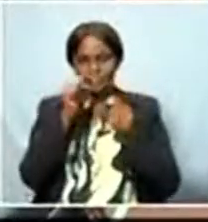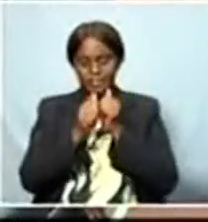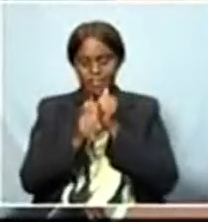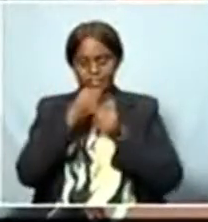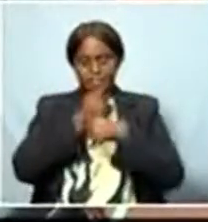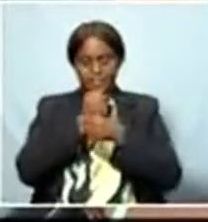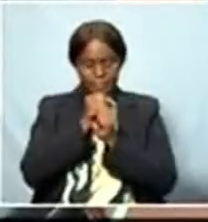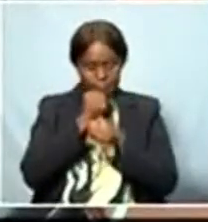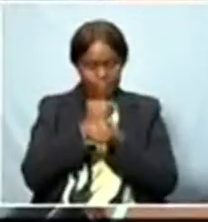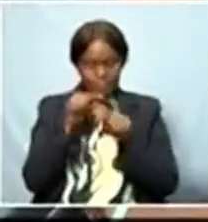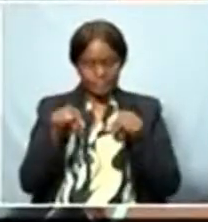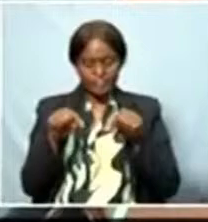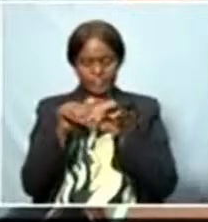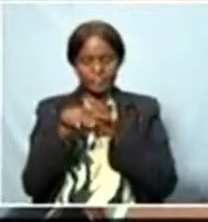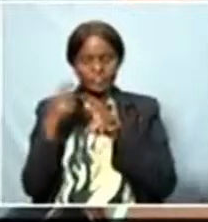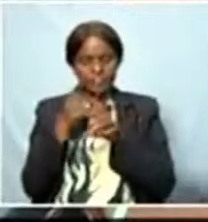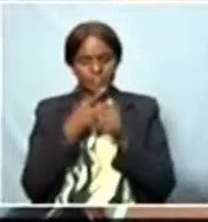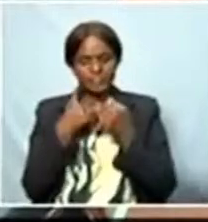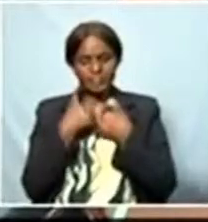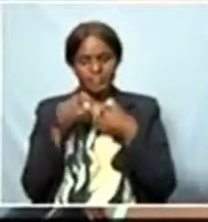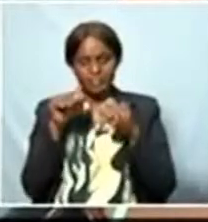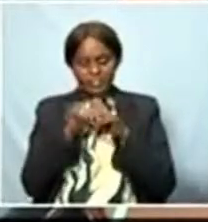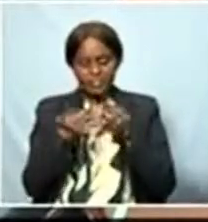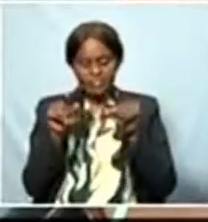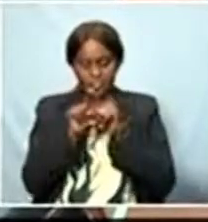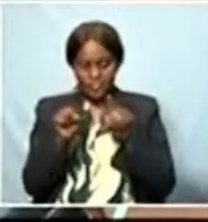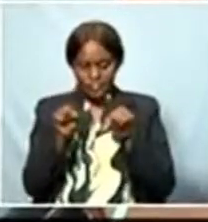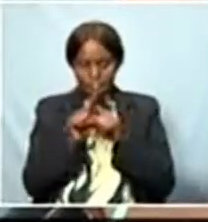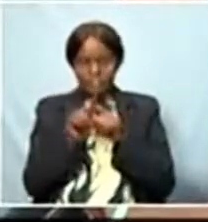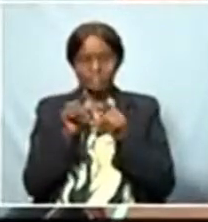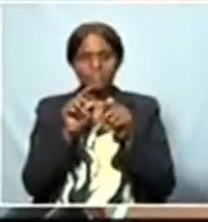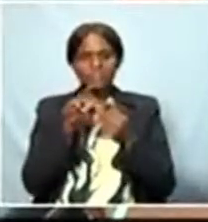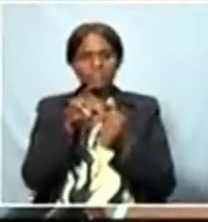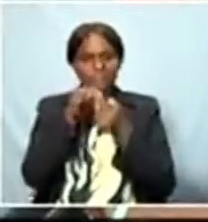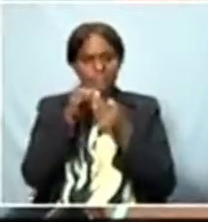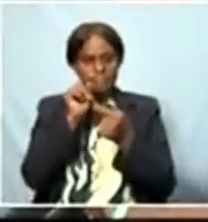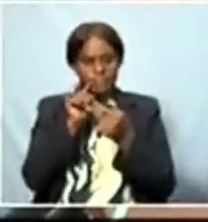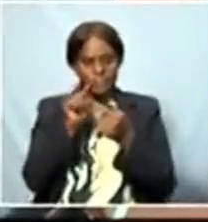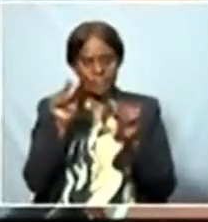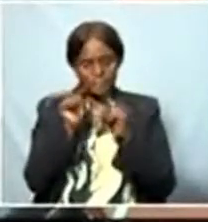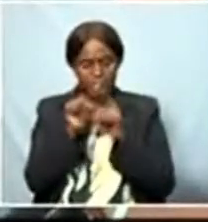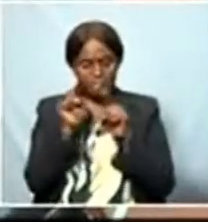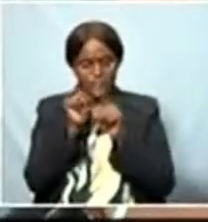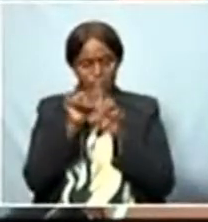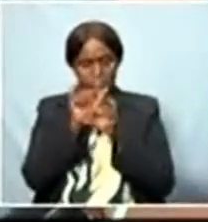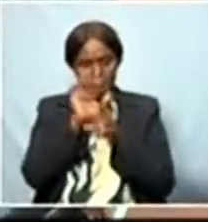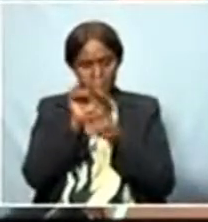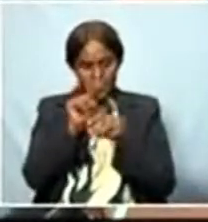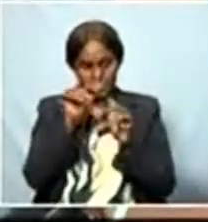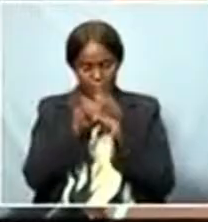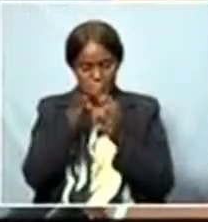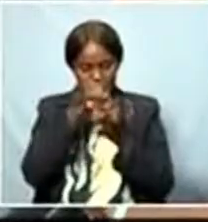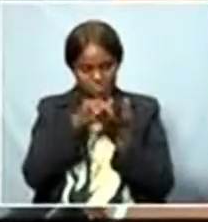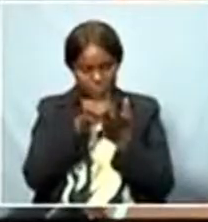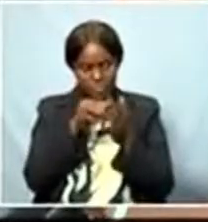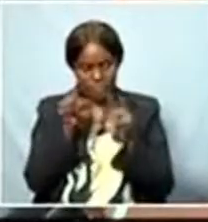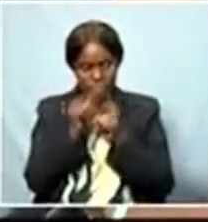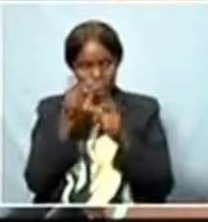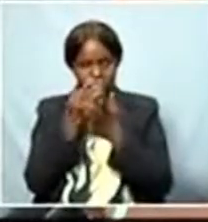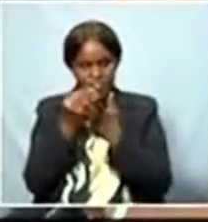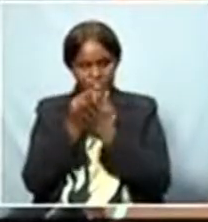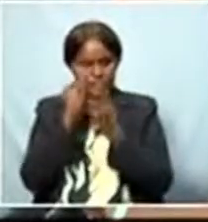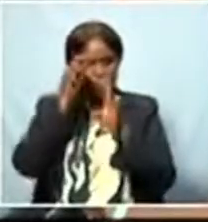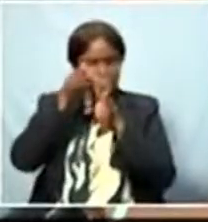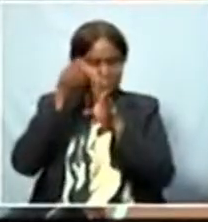of discomfort on the floor of the House, in that, to be specific, the contracting party in that case was Ministry of Finance